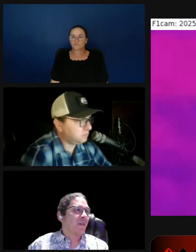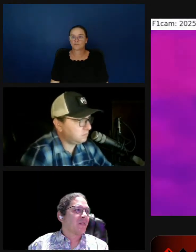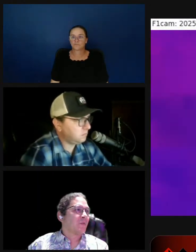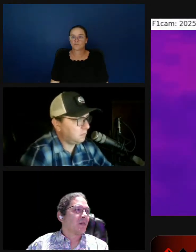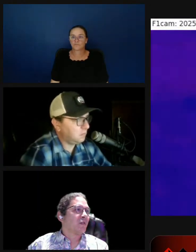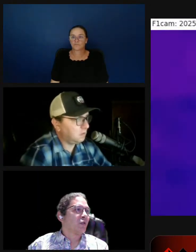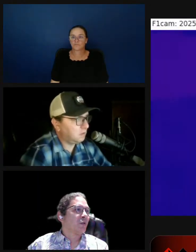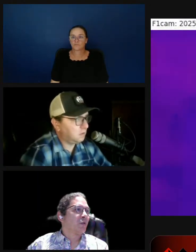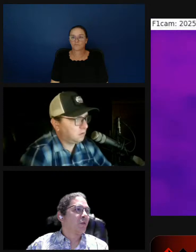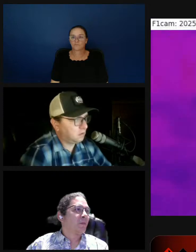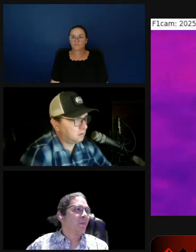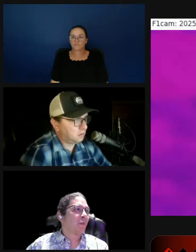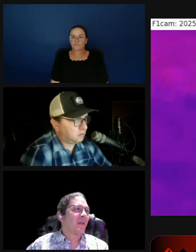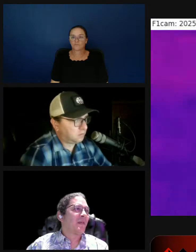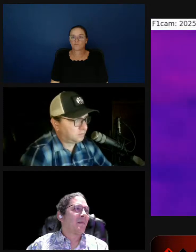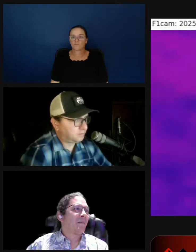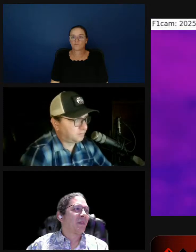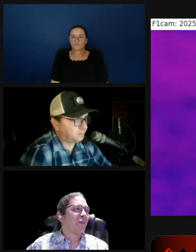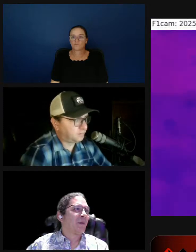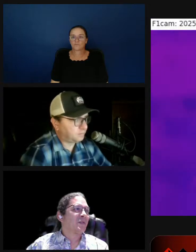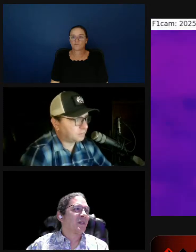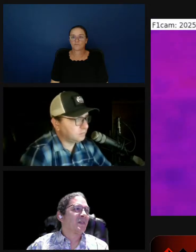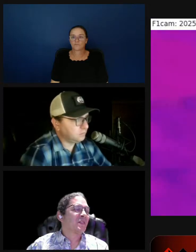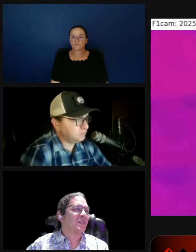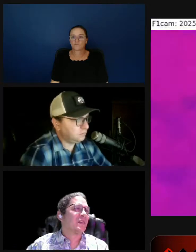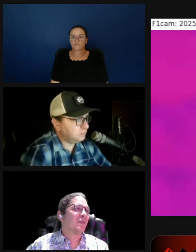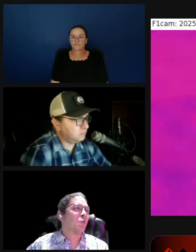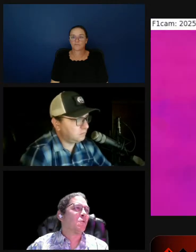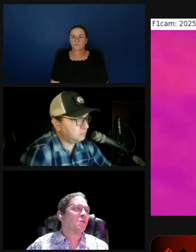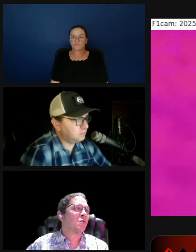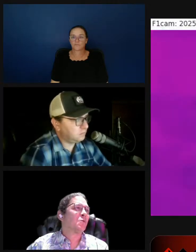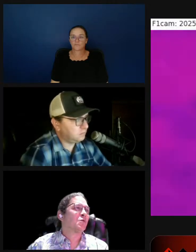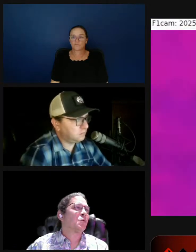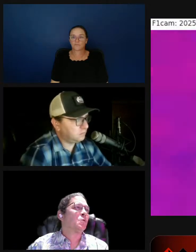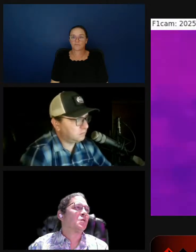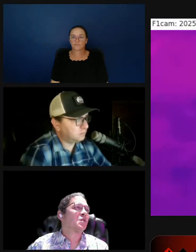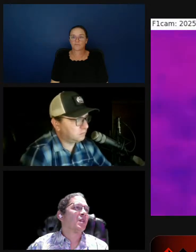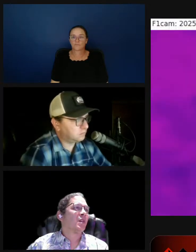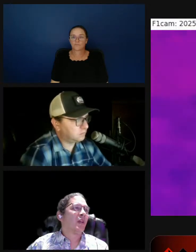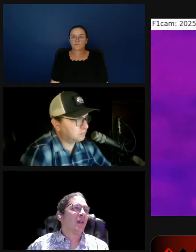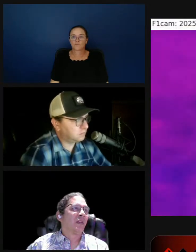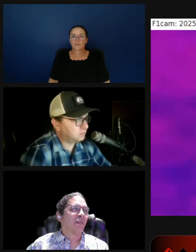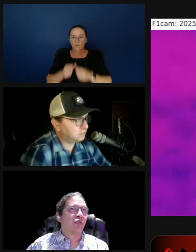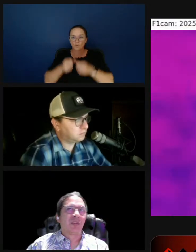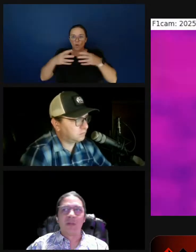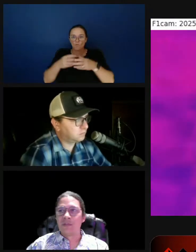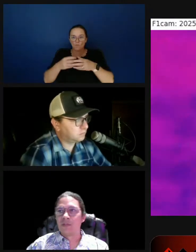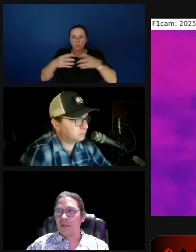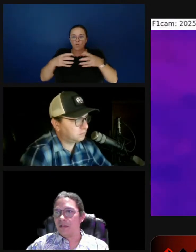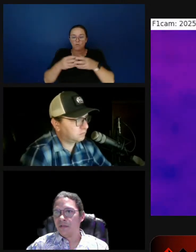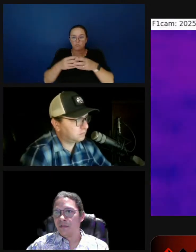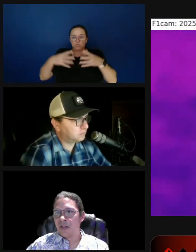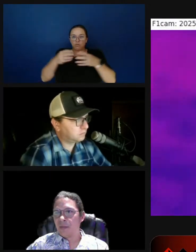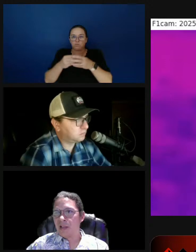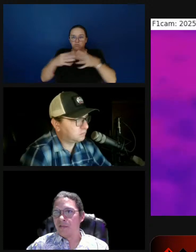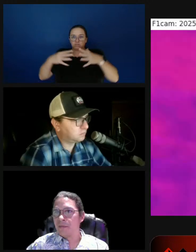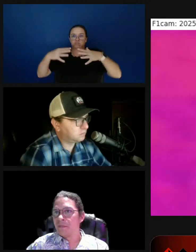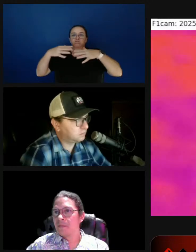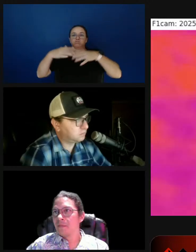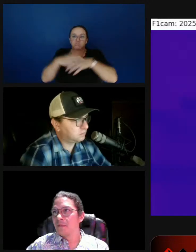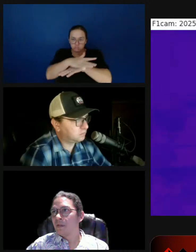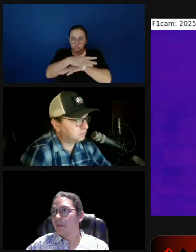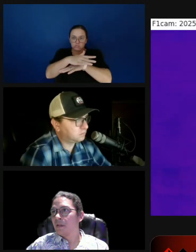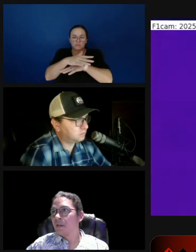There it is, 1, 2, 3 different pulses, and then it cools, and eventually comes to get flooded by